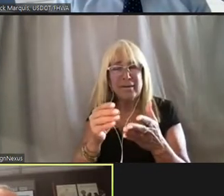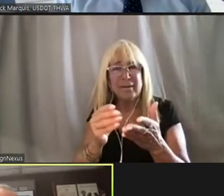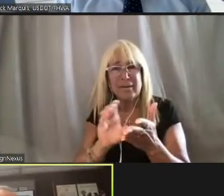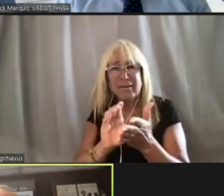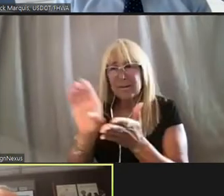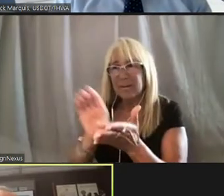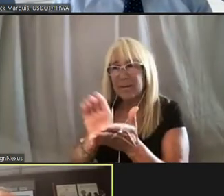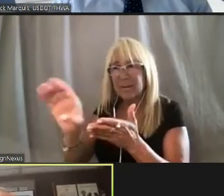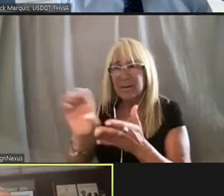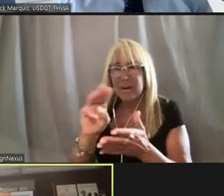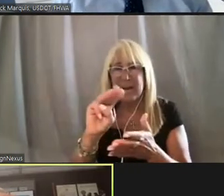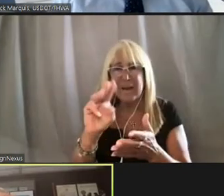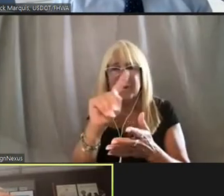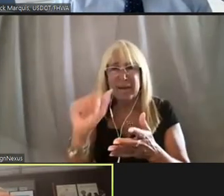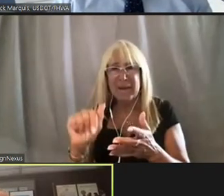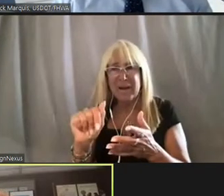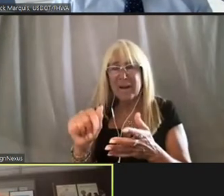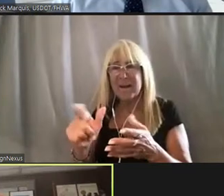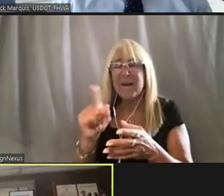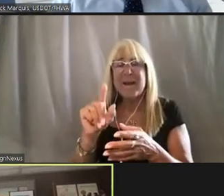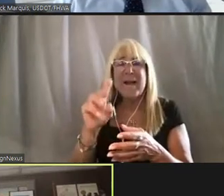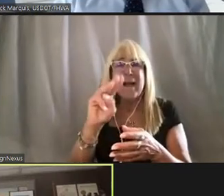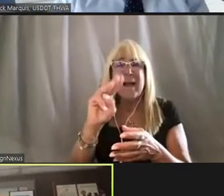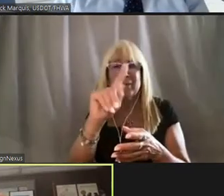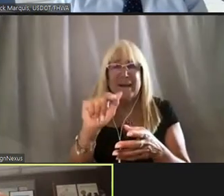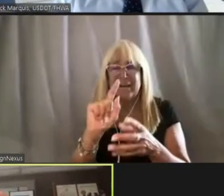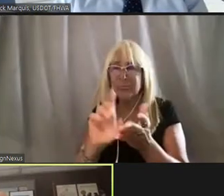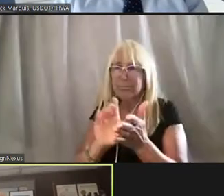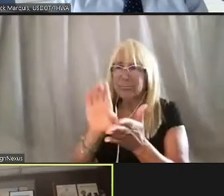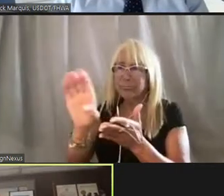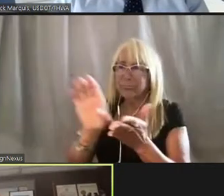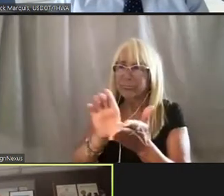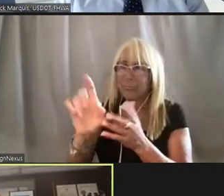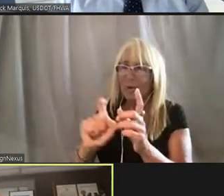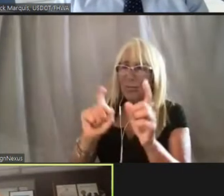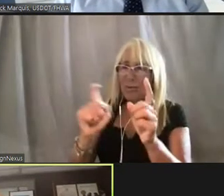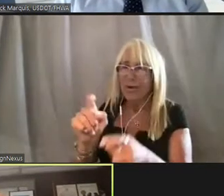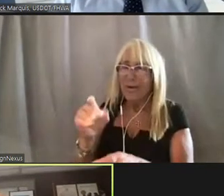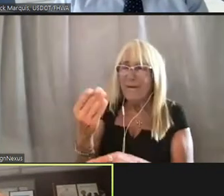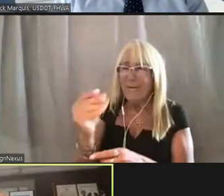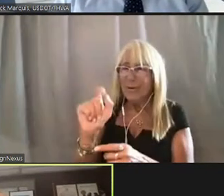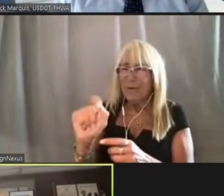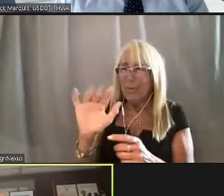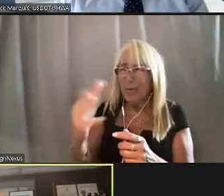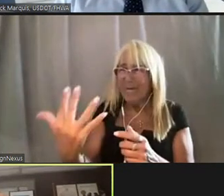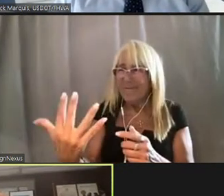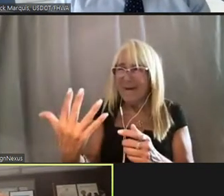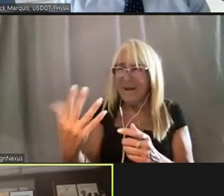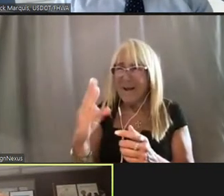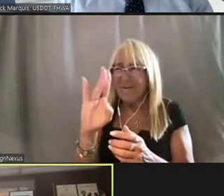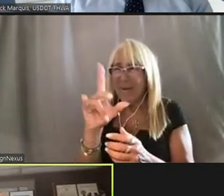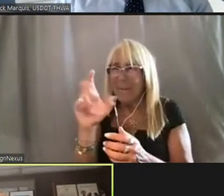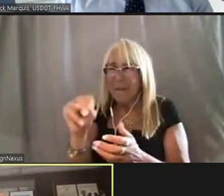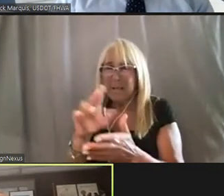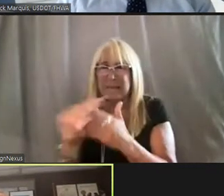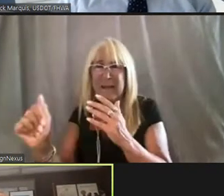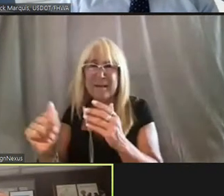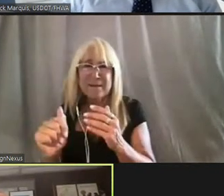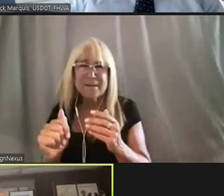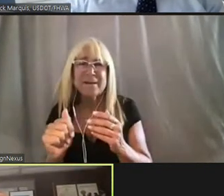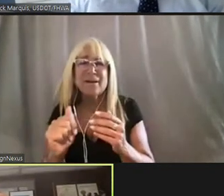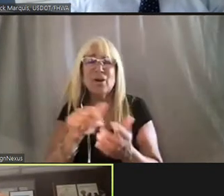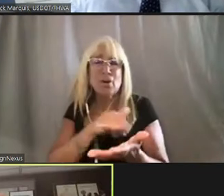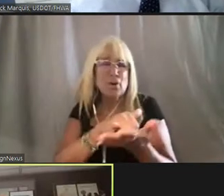stimulus acts the mtis received direct operating grants totaling 14.5 billion dollars while New York's motor coach companies continue